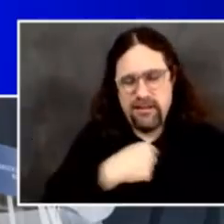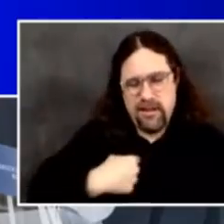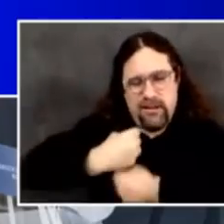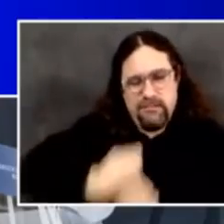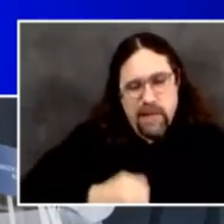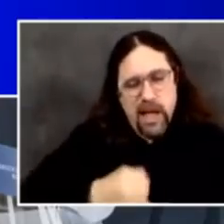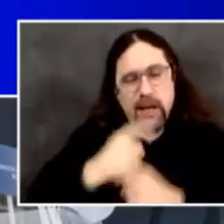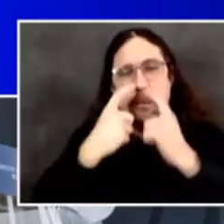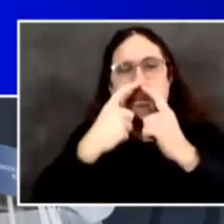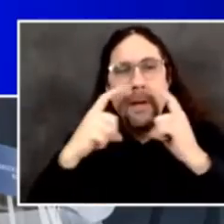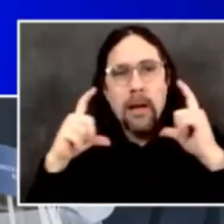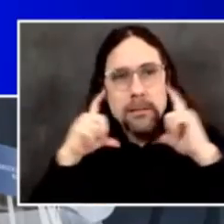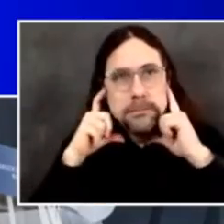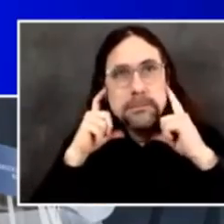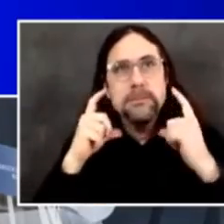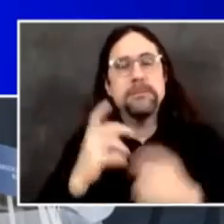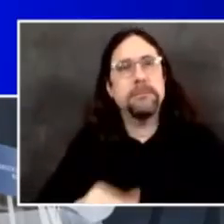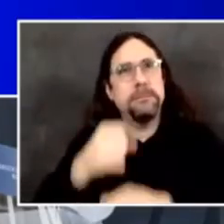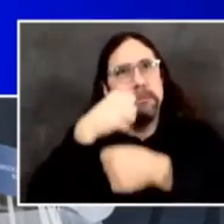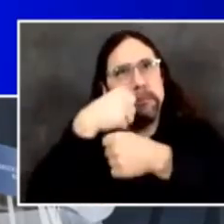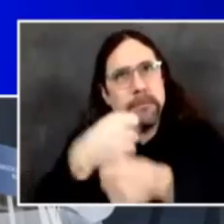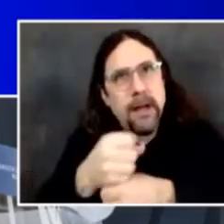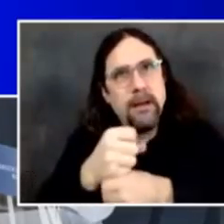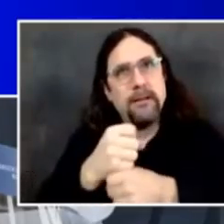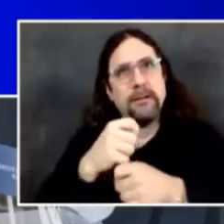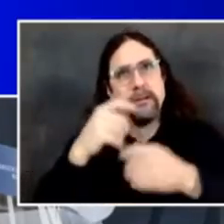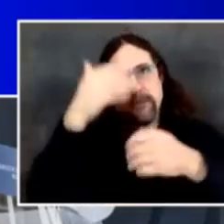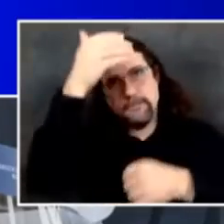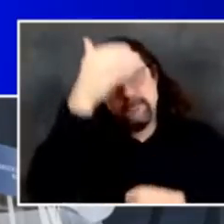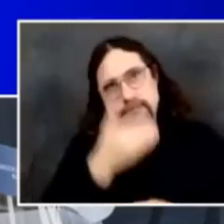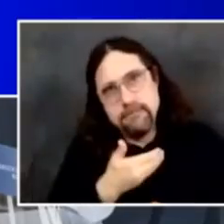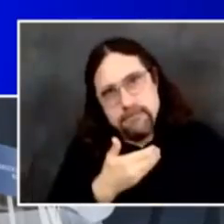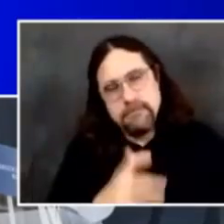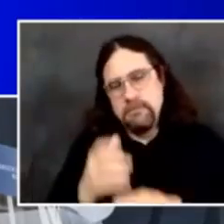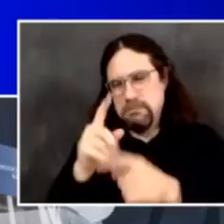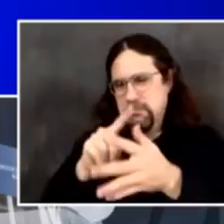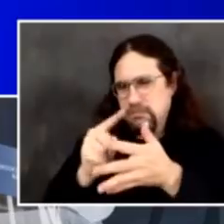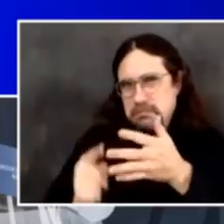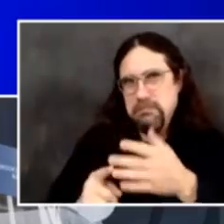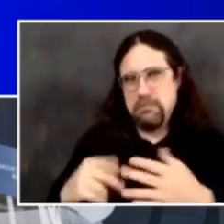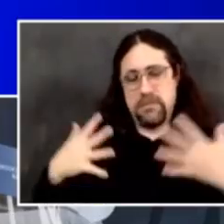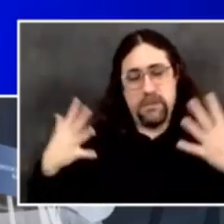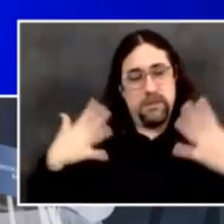you met them a few weeks back, who put together the ventilators from scratch,